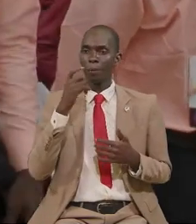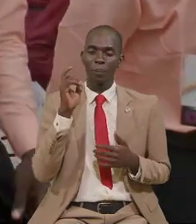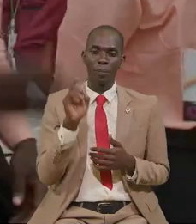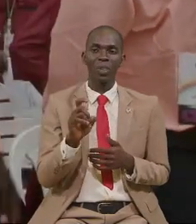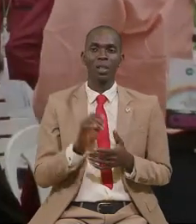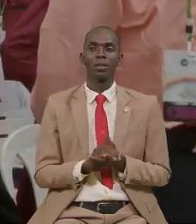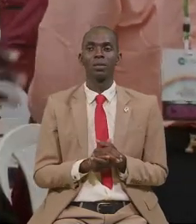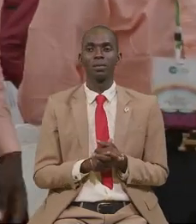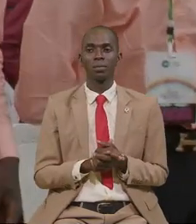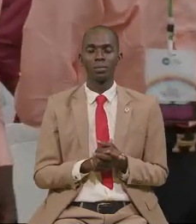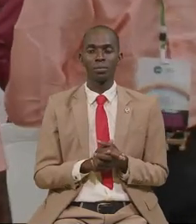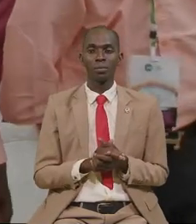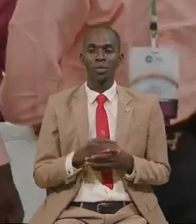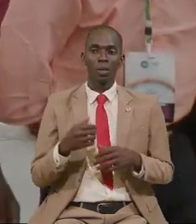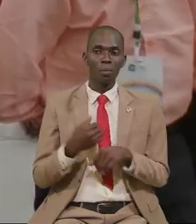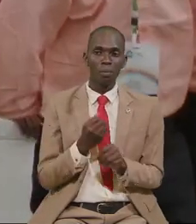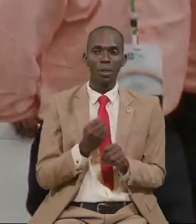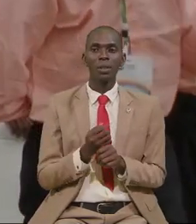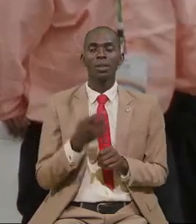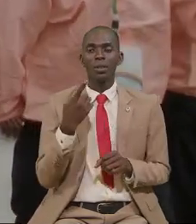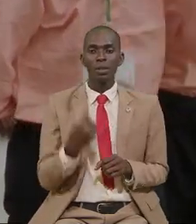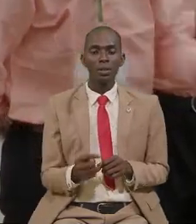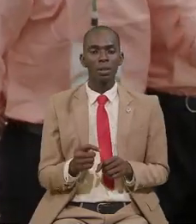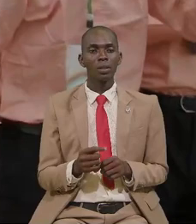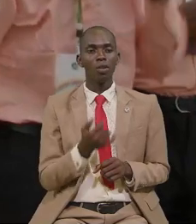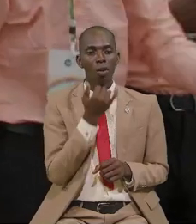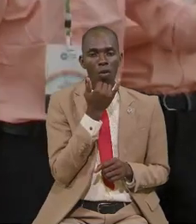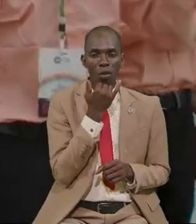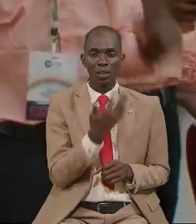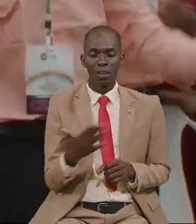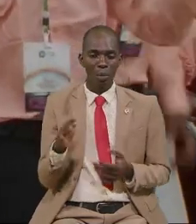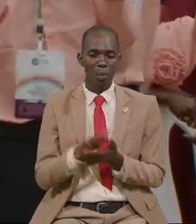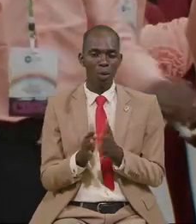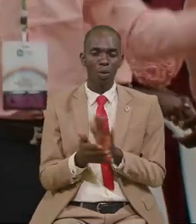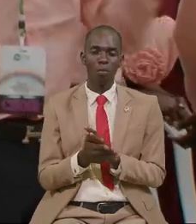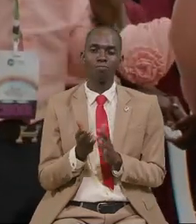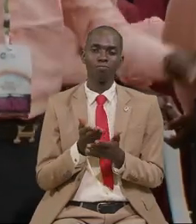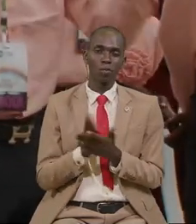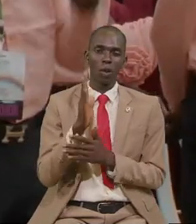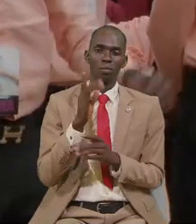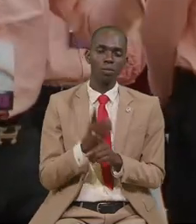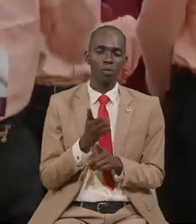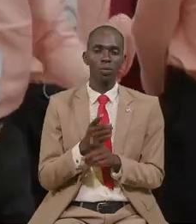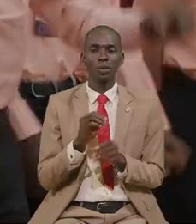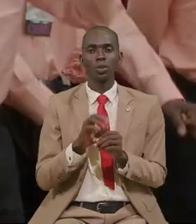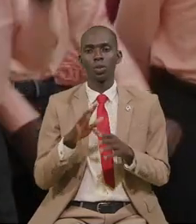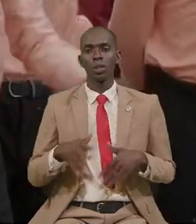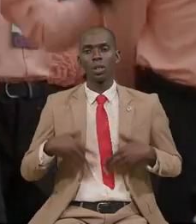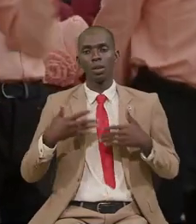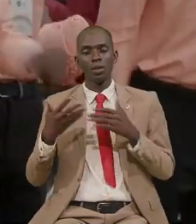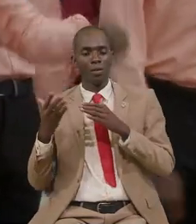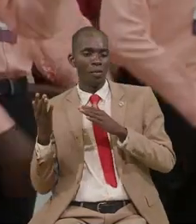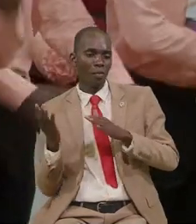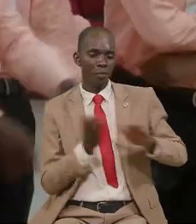Make the right, the wrong things right in your life. Abandon,